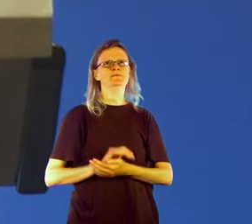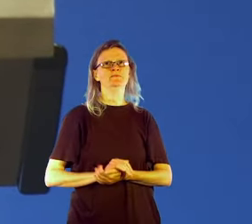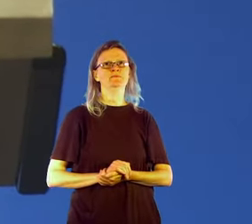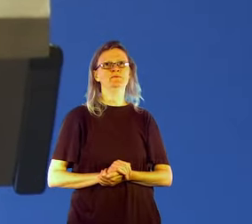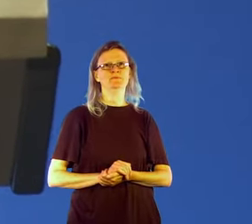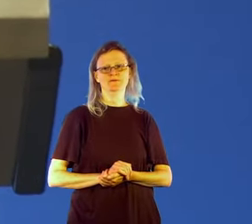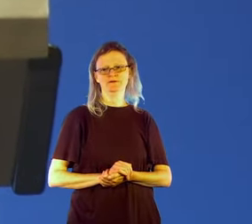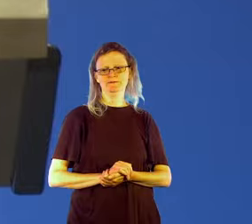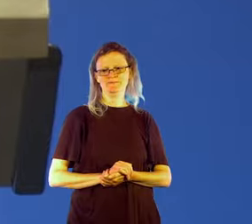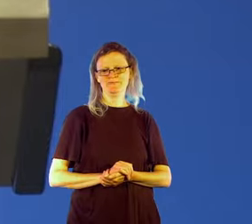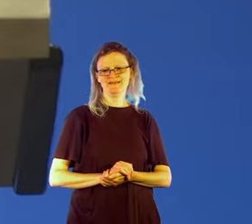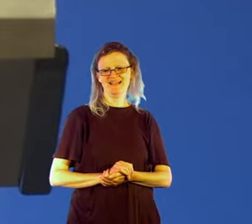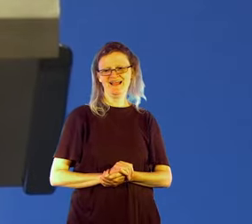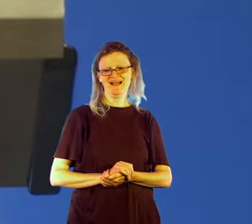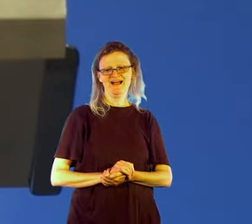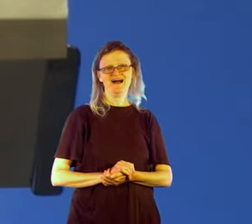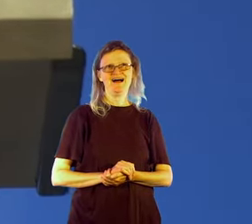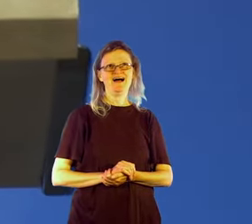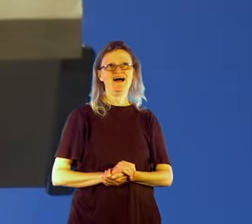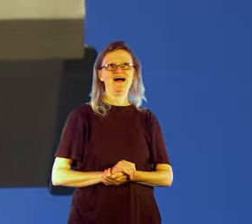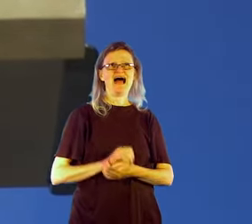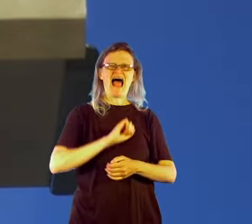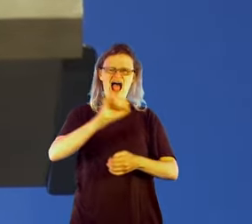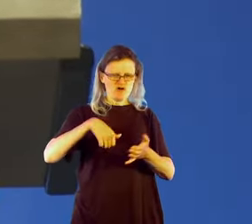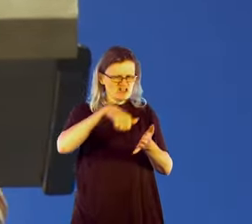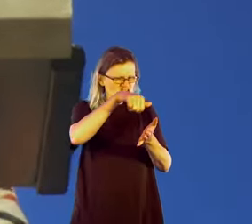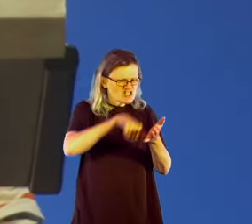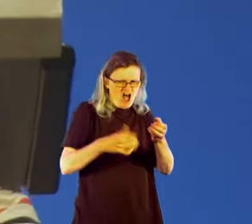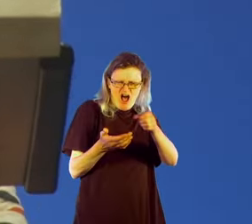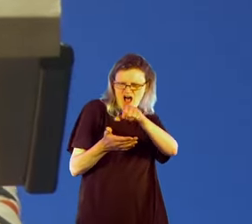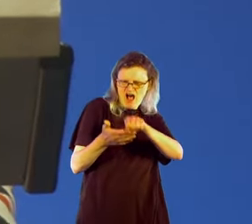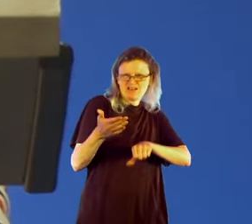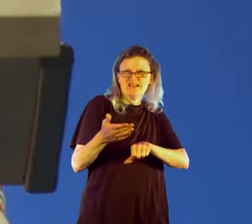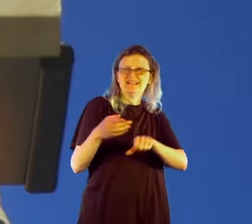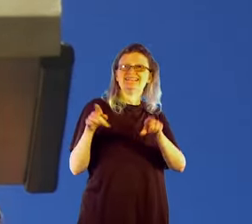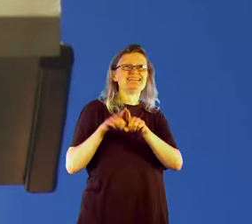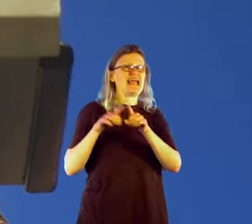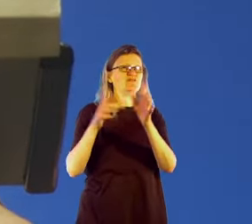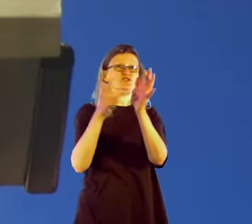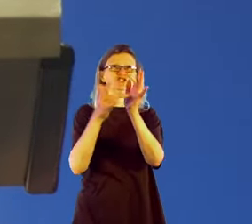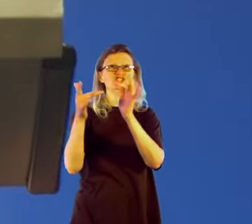I always forget to do this. Our scars, like